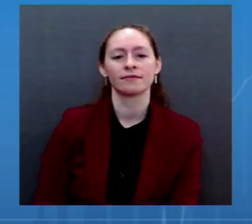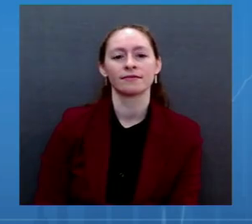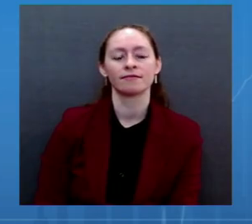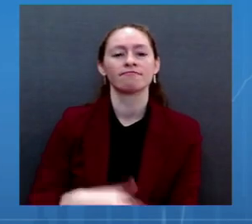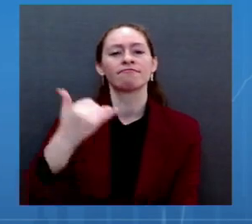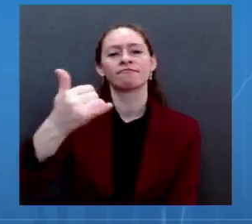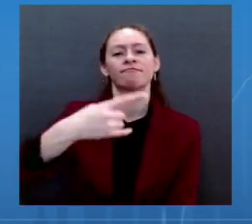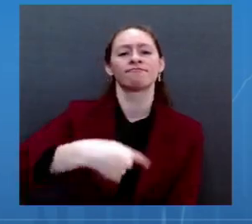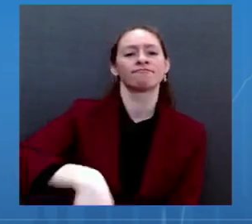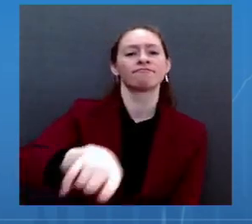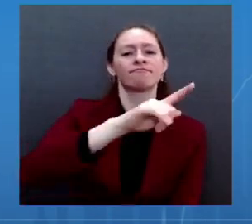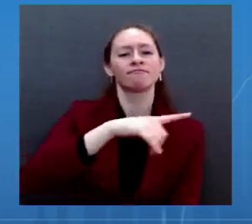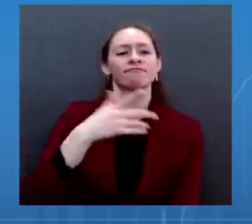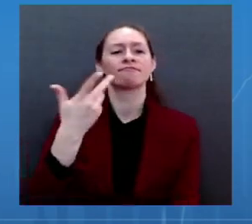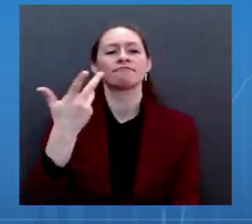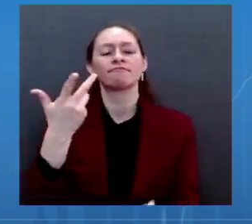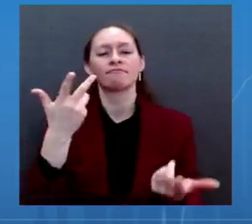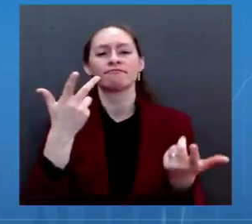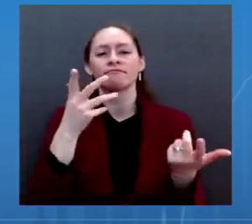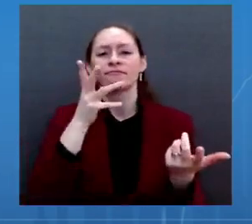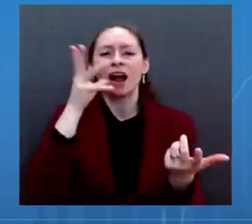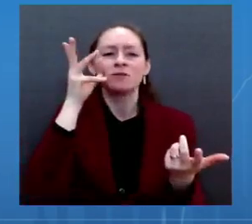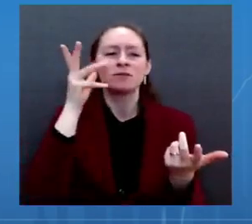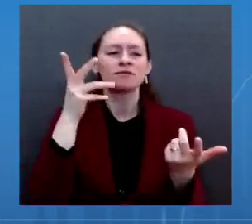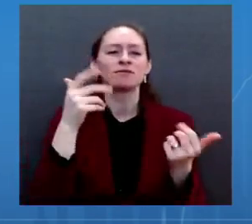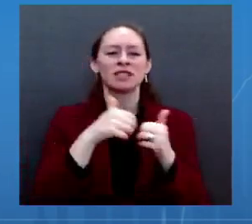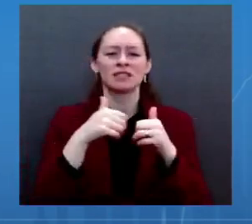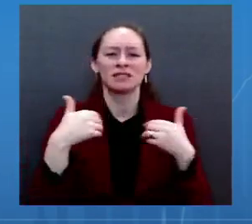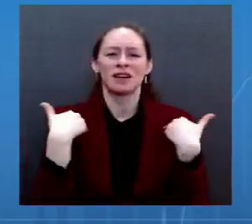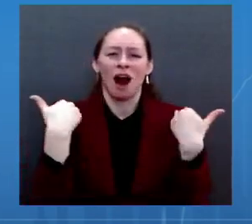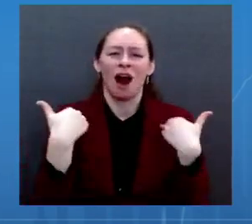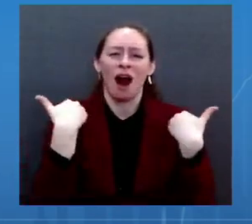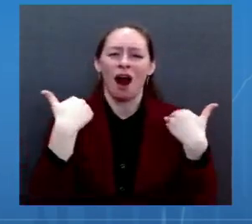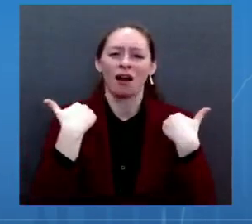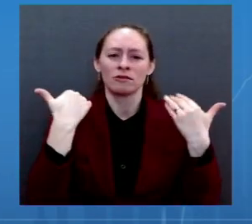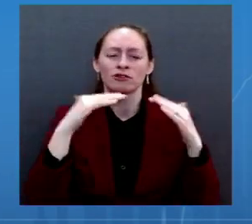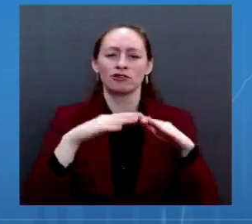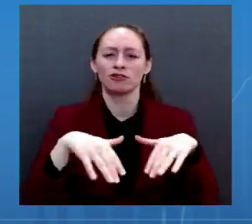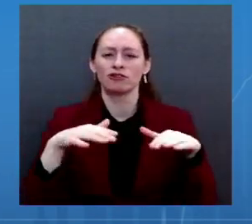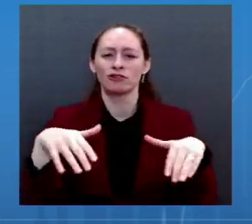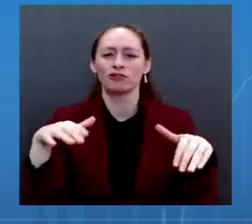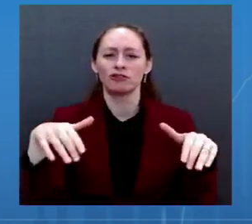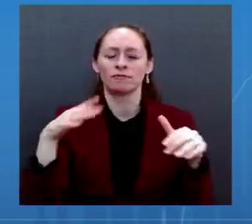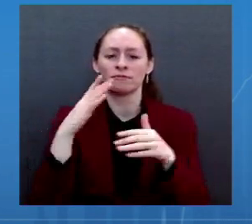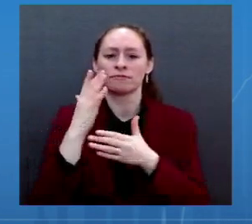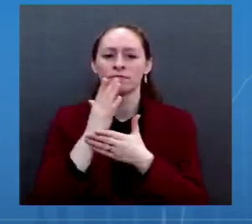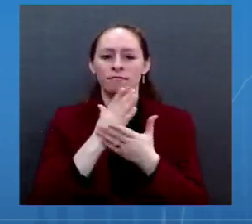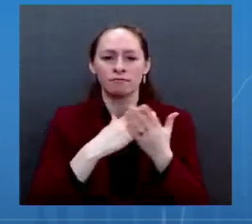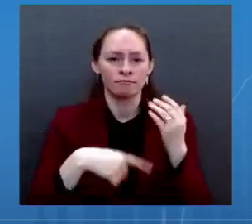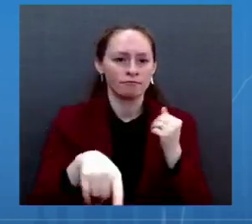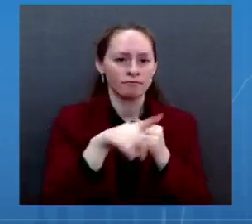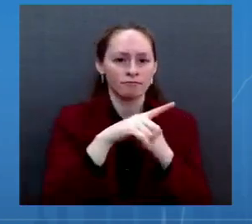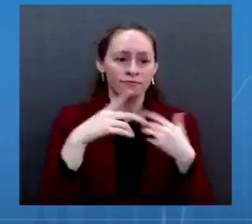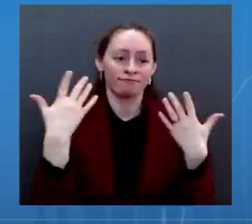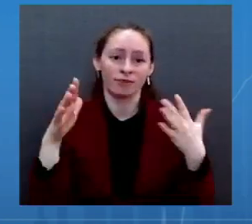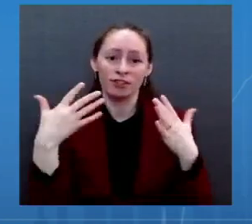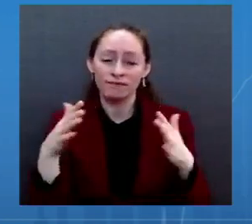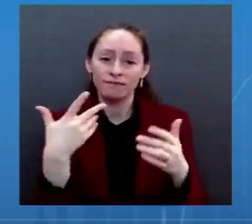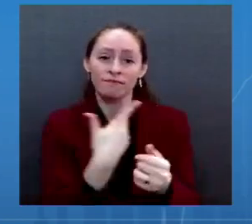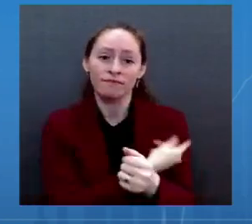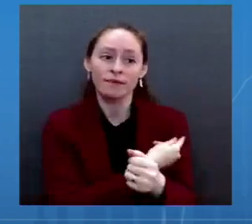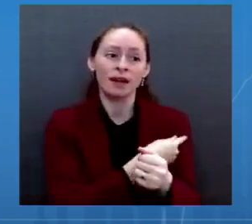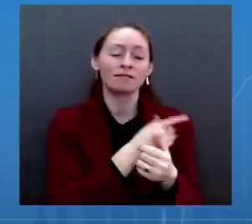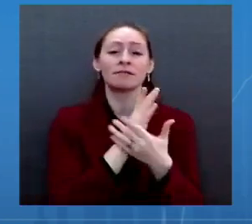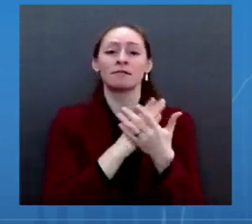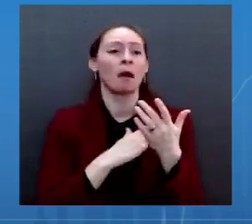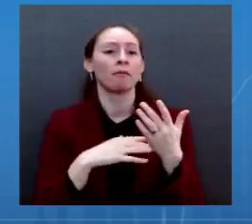transmissibility even among boosted people, I think the questions they have are, one, is there a more specific set of guidelines for parents with children under 5? Should they be